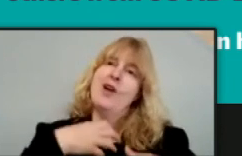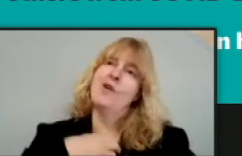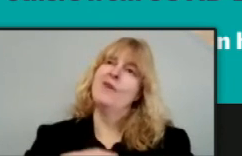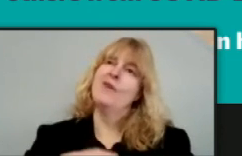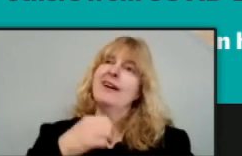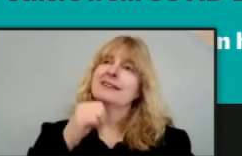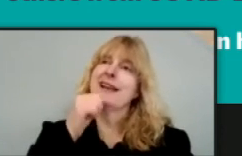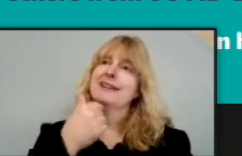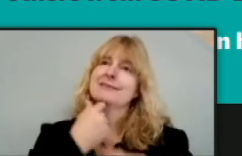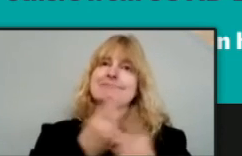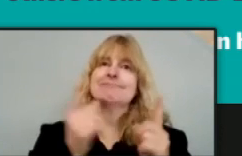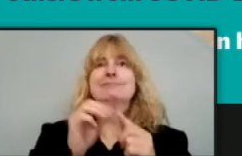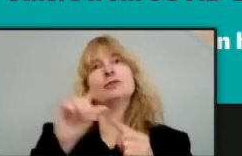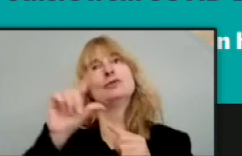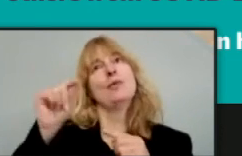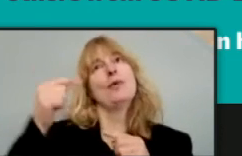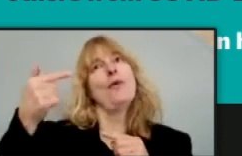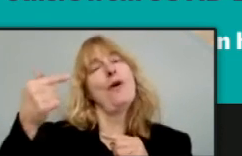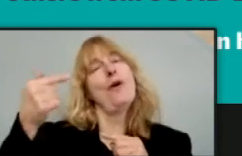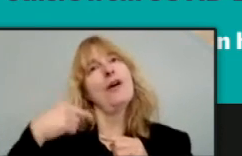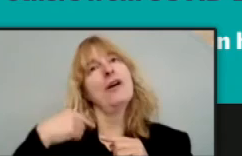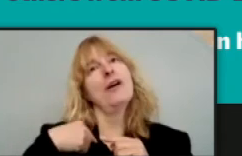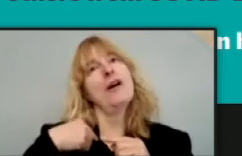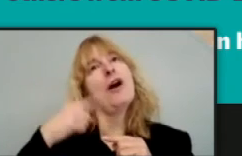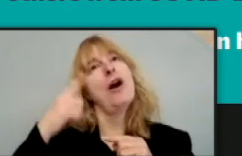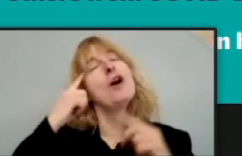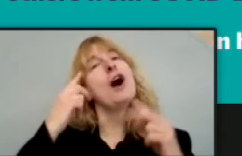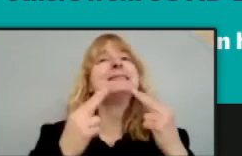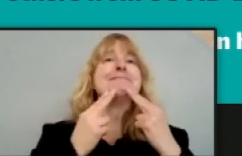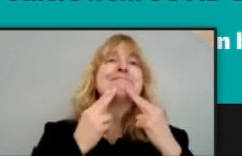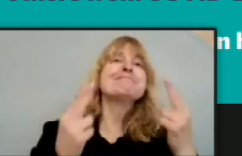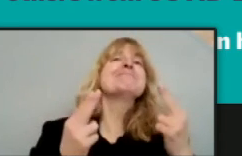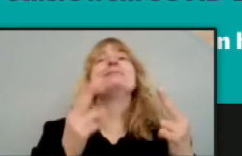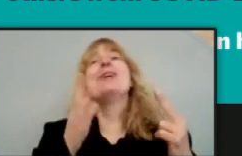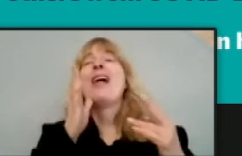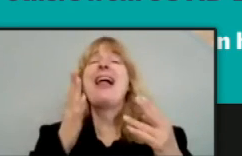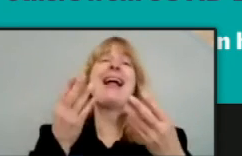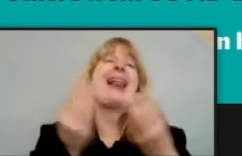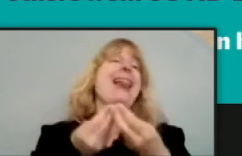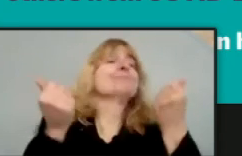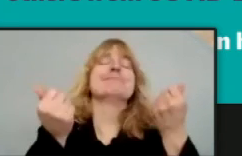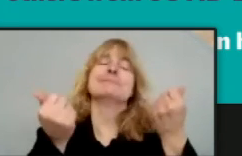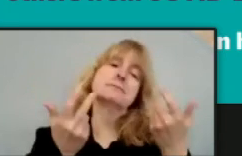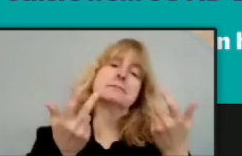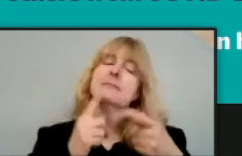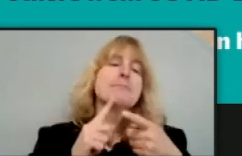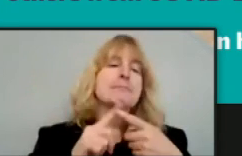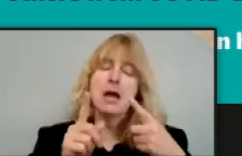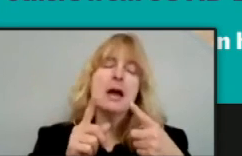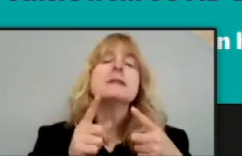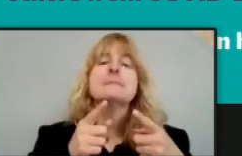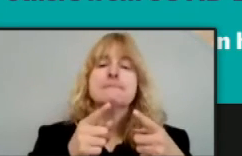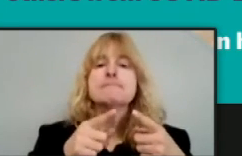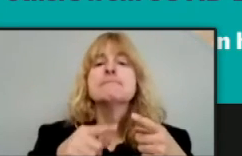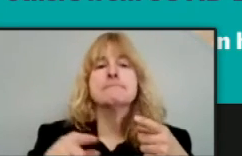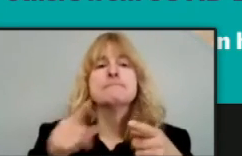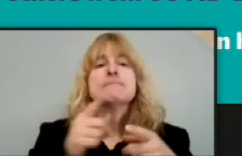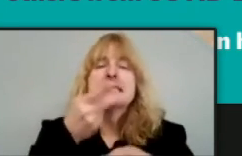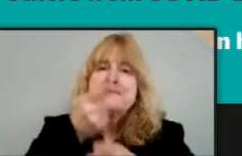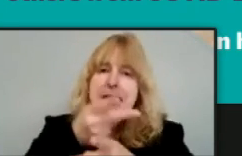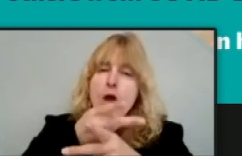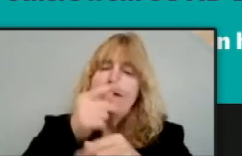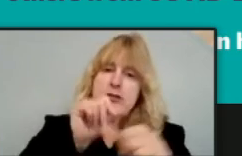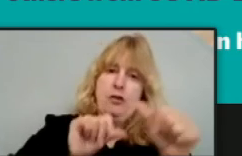bit naive to think that we wouldn't need to, but take care of yourself and take care of each other,